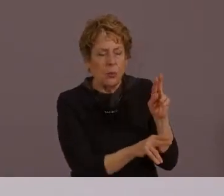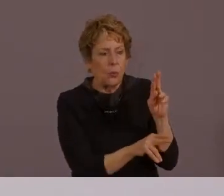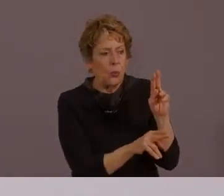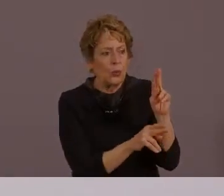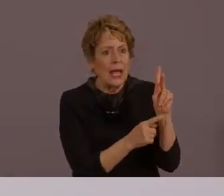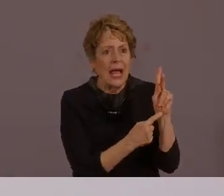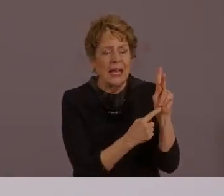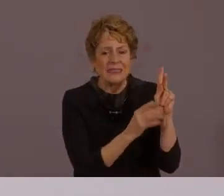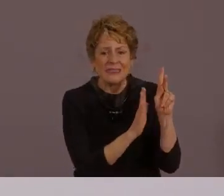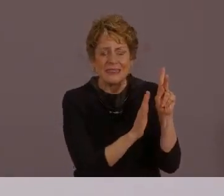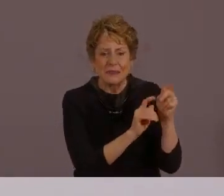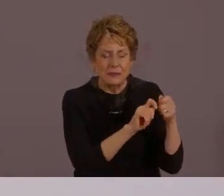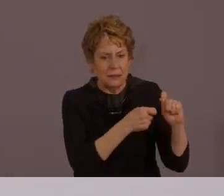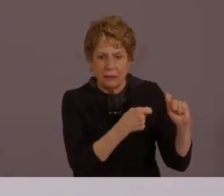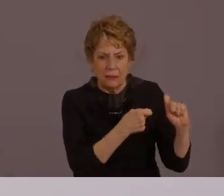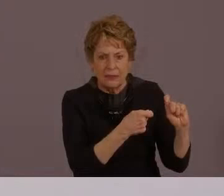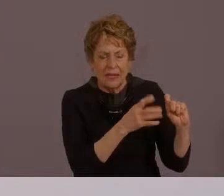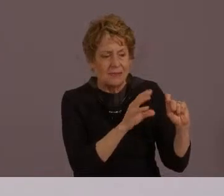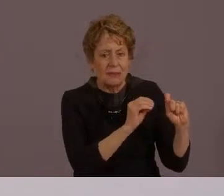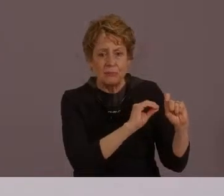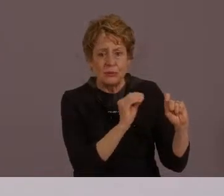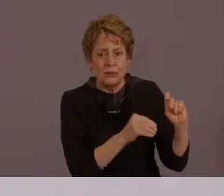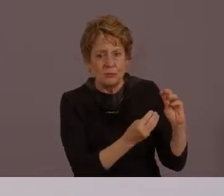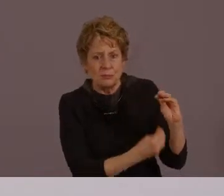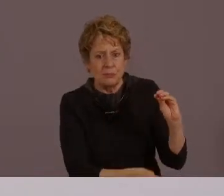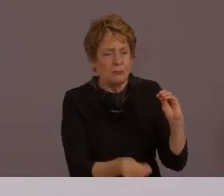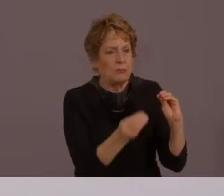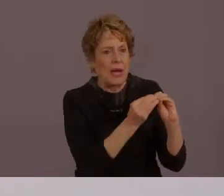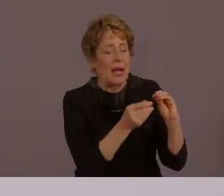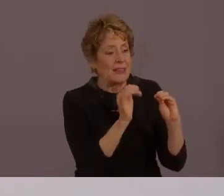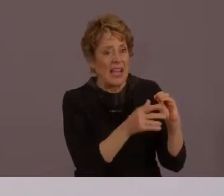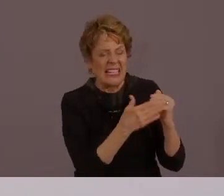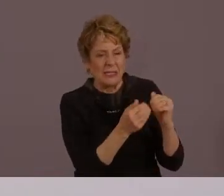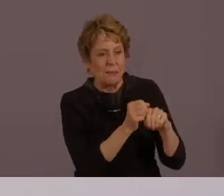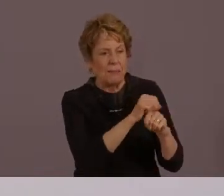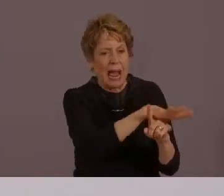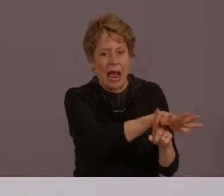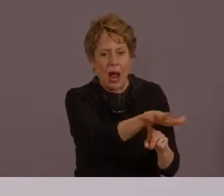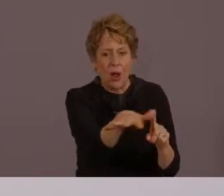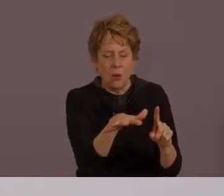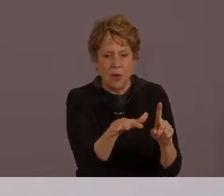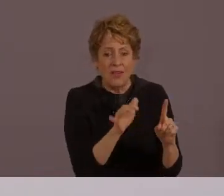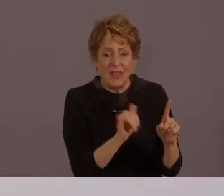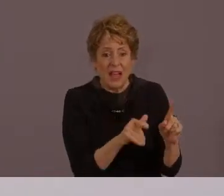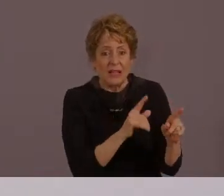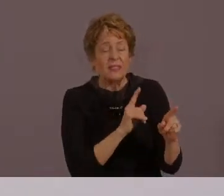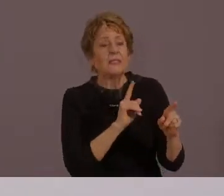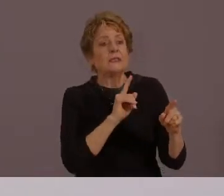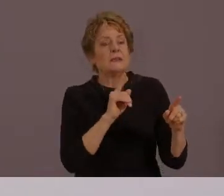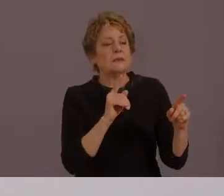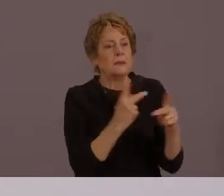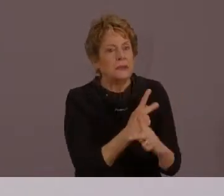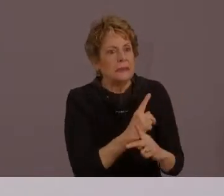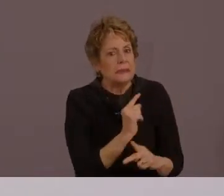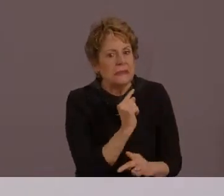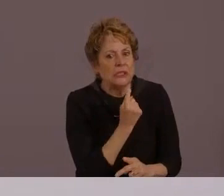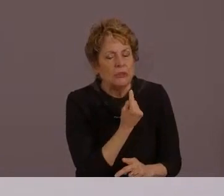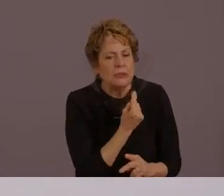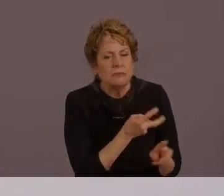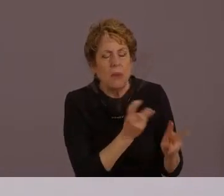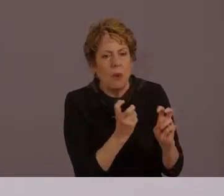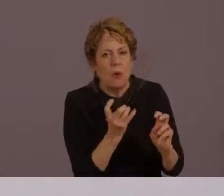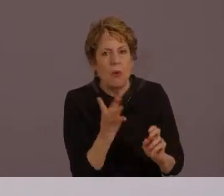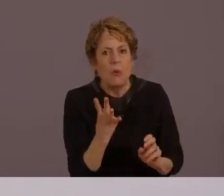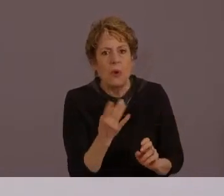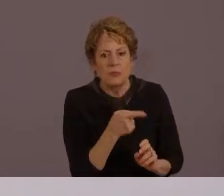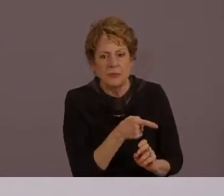transmissible, and people experience more severe cases. So we have, you know, variants in our state as well